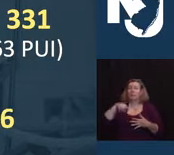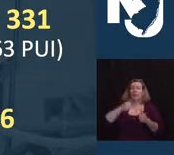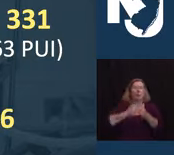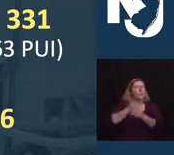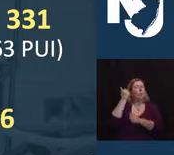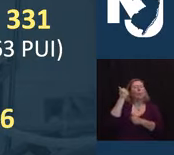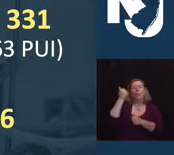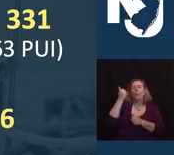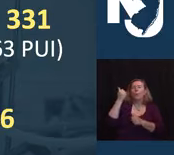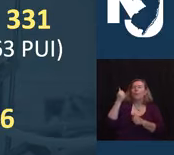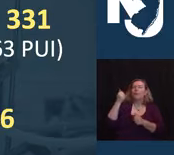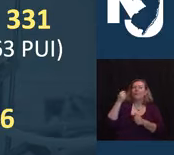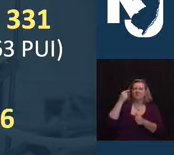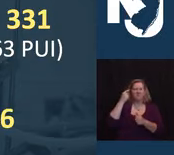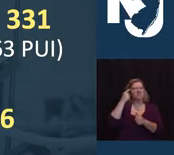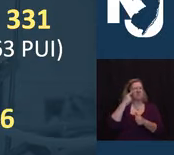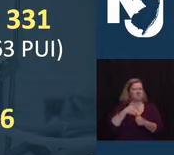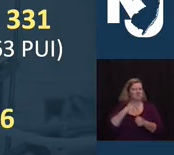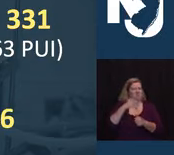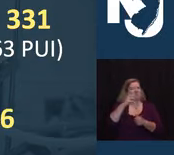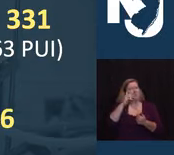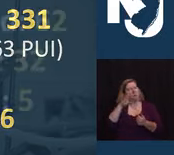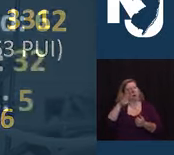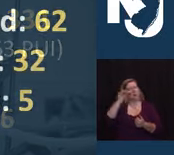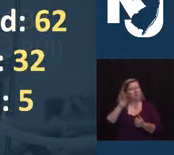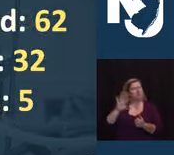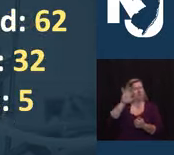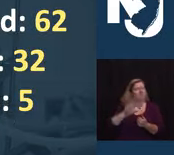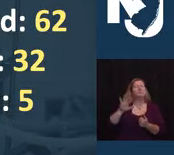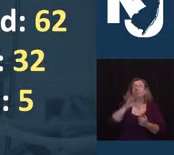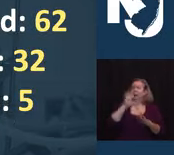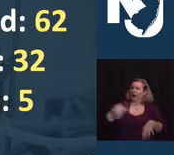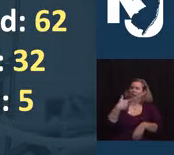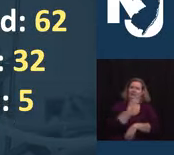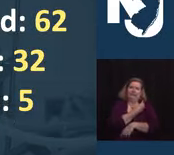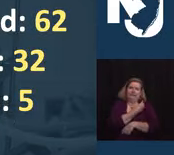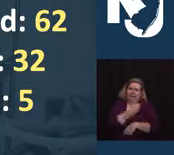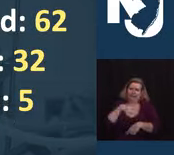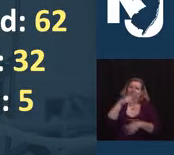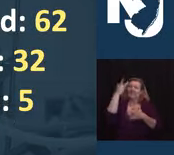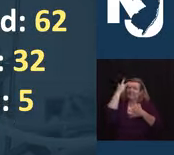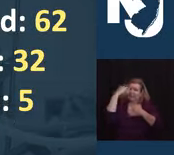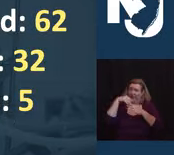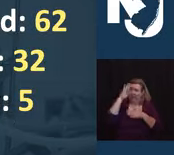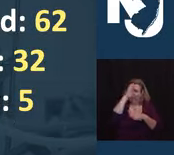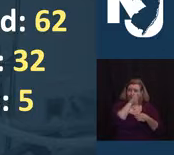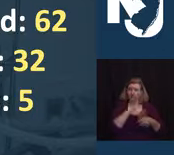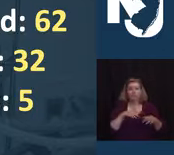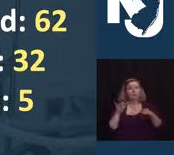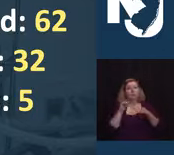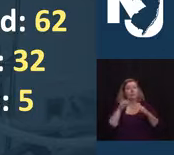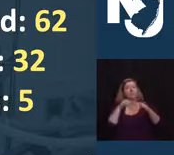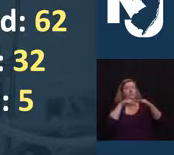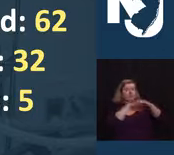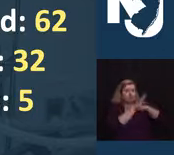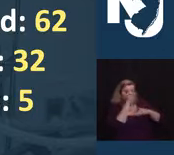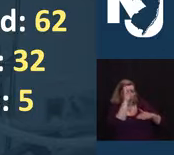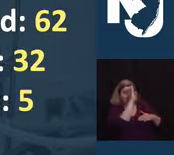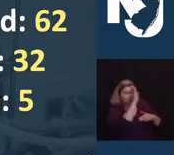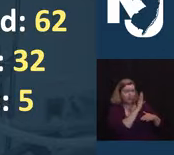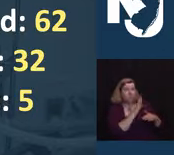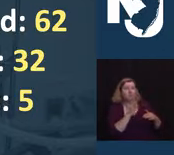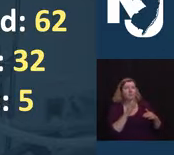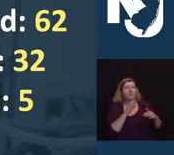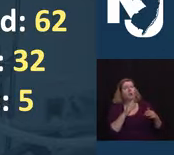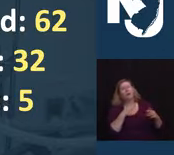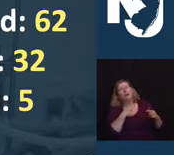not exclusively, impacting the unvaccinated. Same with those entering our hospitals, and while we're grateful for everyone who is discharged